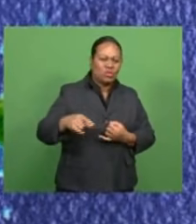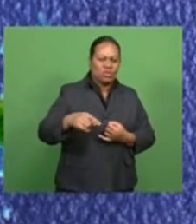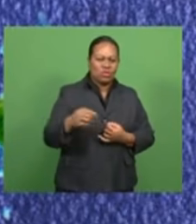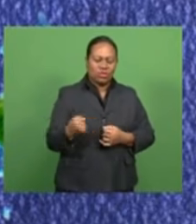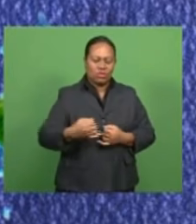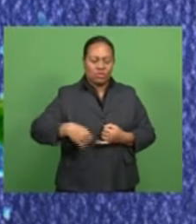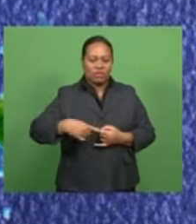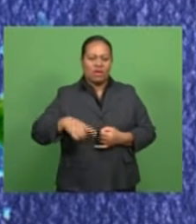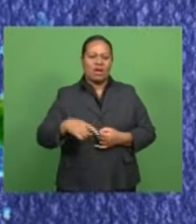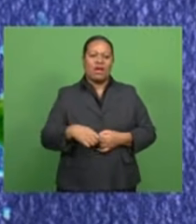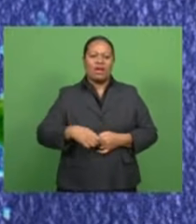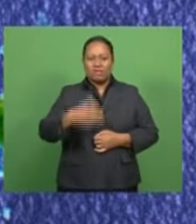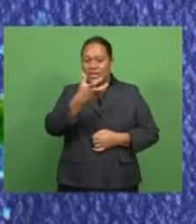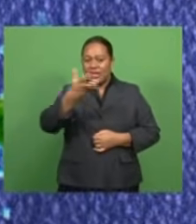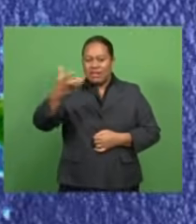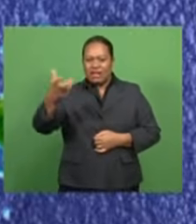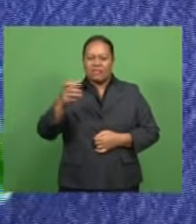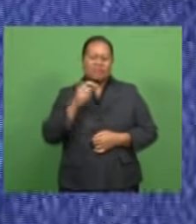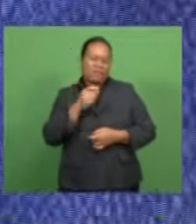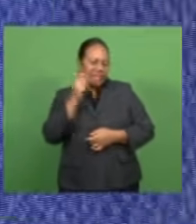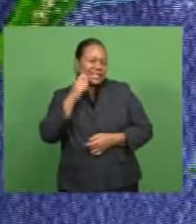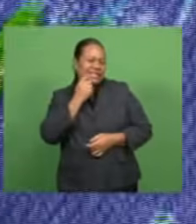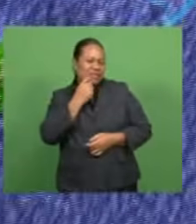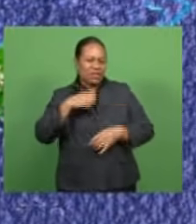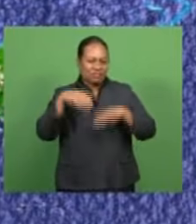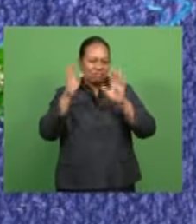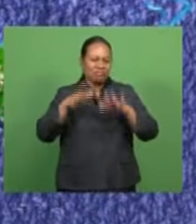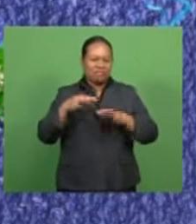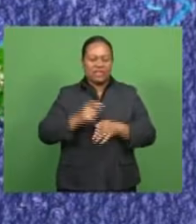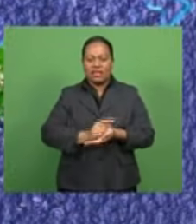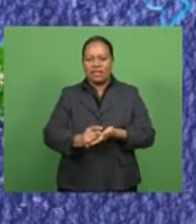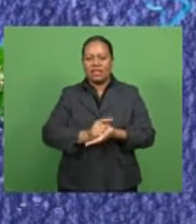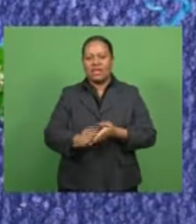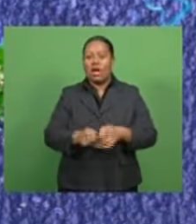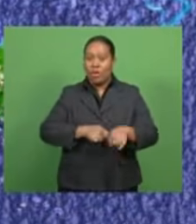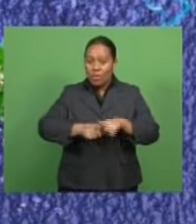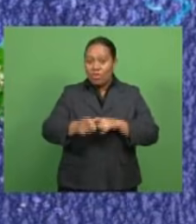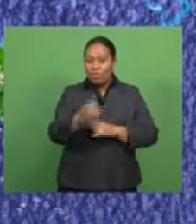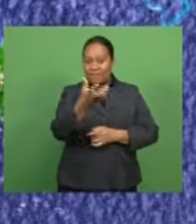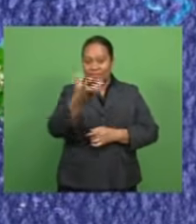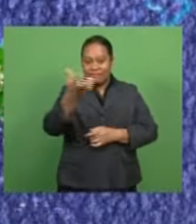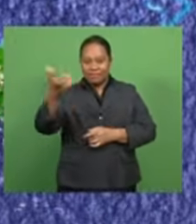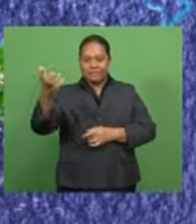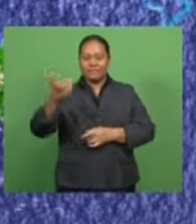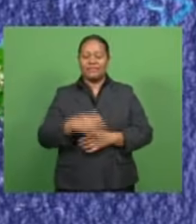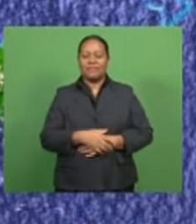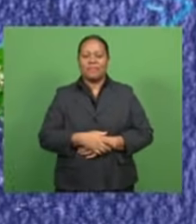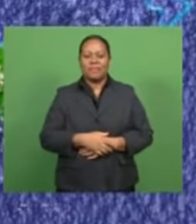humid, showers expected later. Up north, mostly cloudy and breezy.